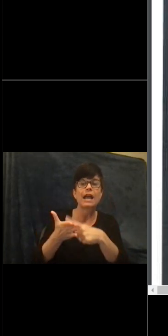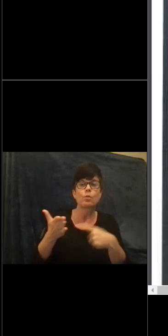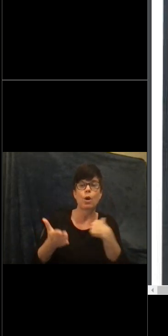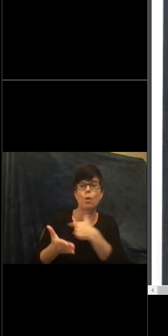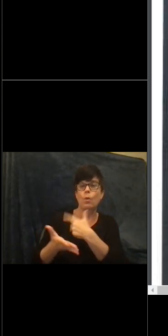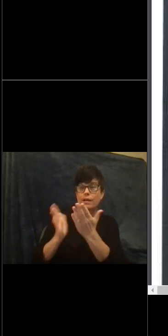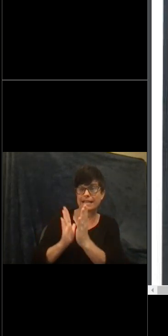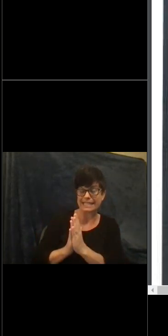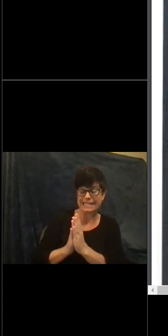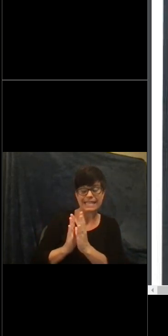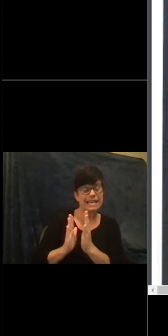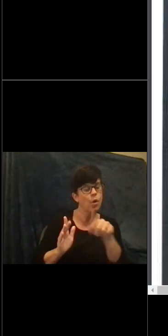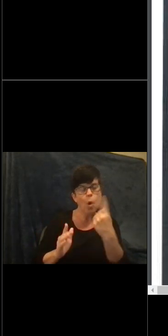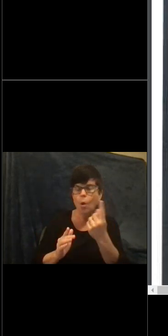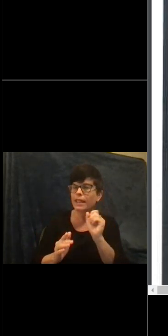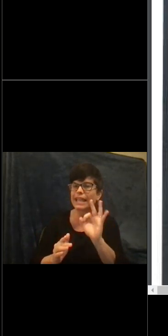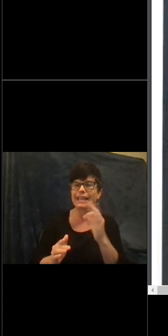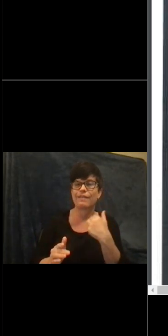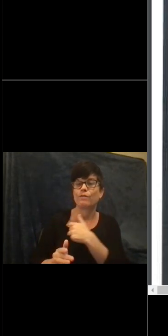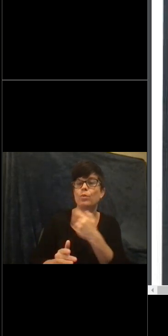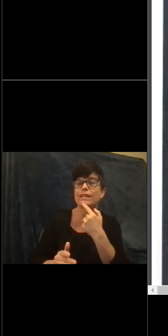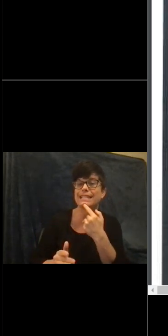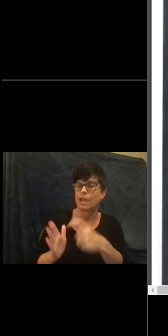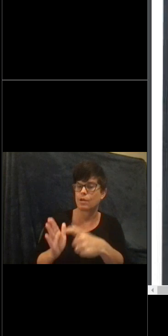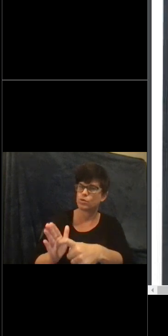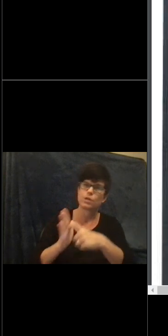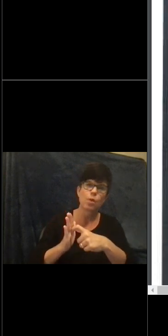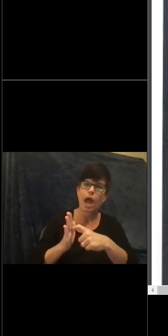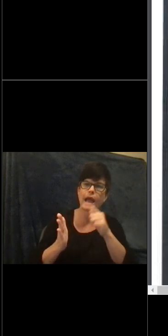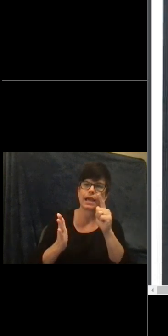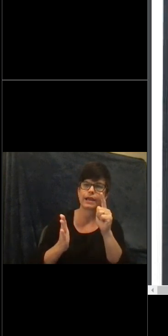our responsibility, if we truly mean